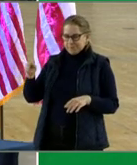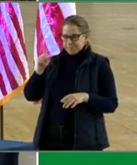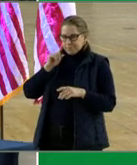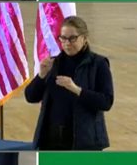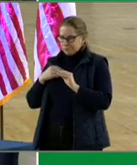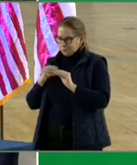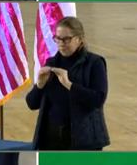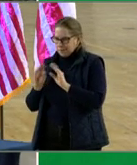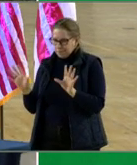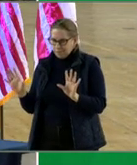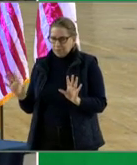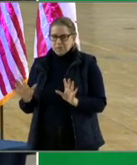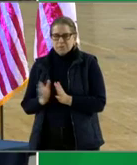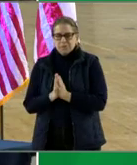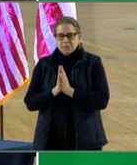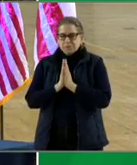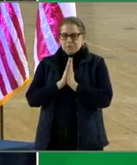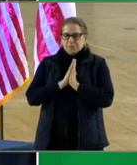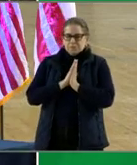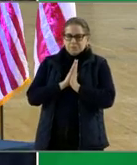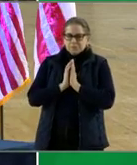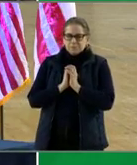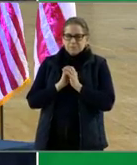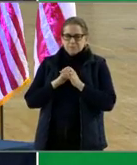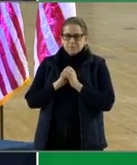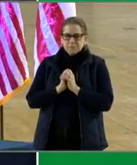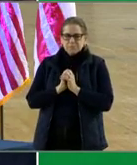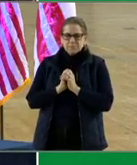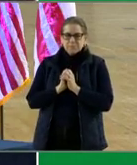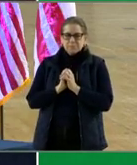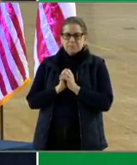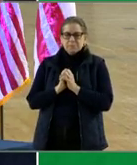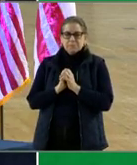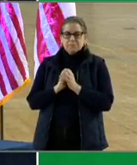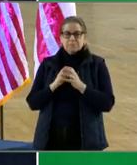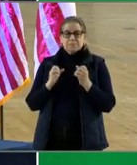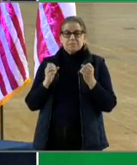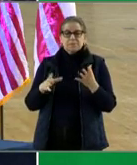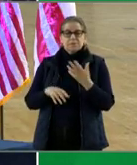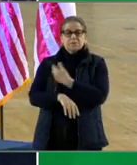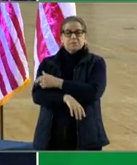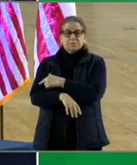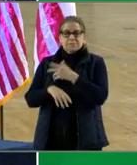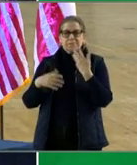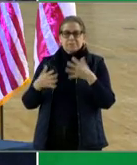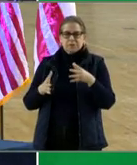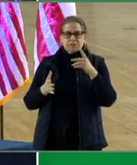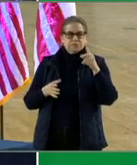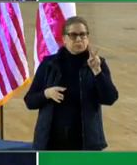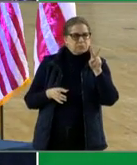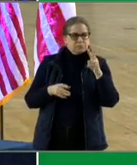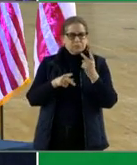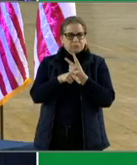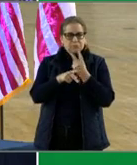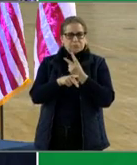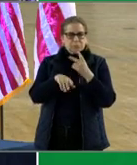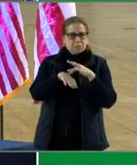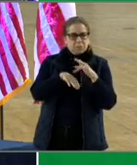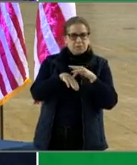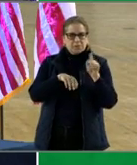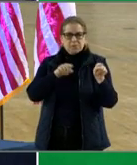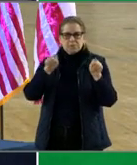the hospitals, can I go back to the chart, have identified space within. Others have identified